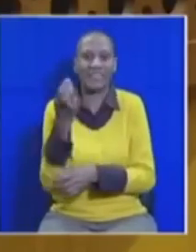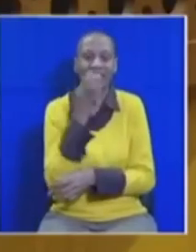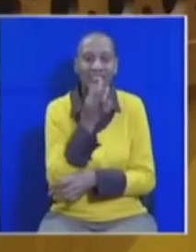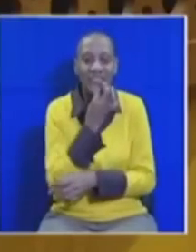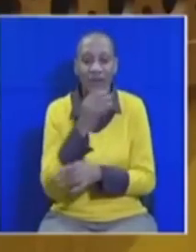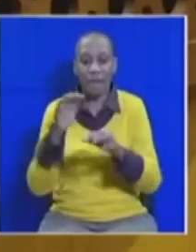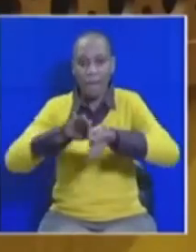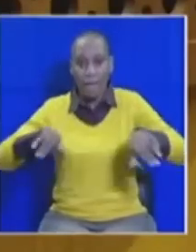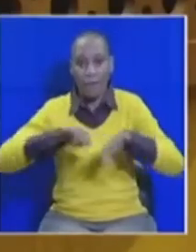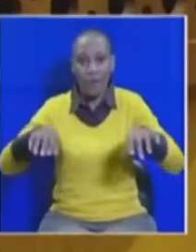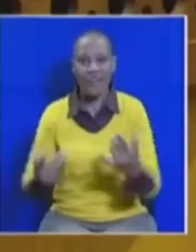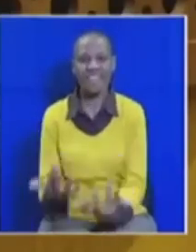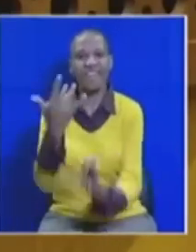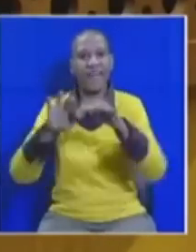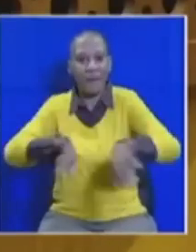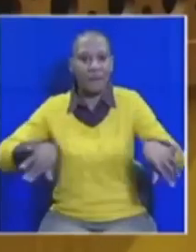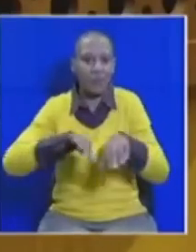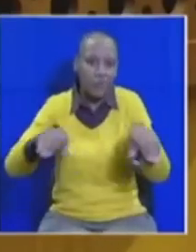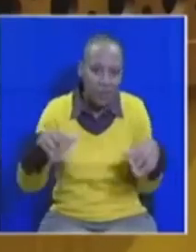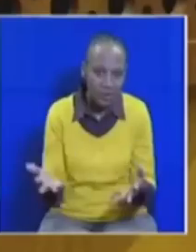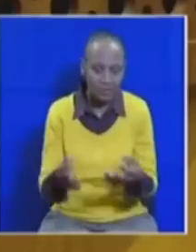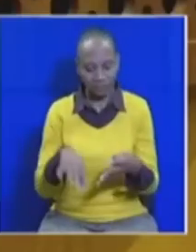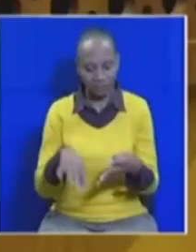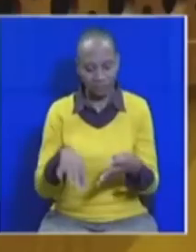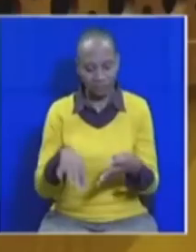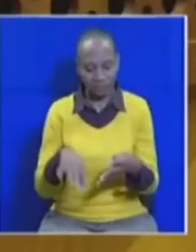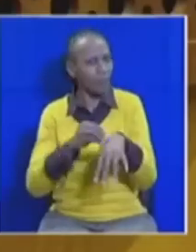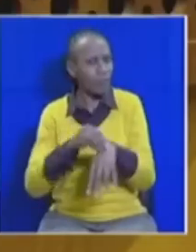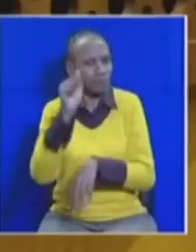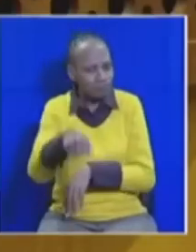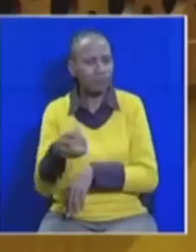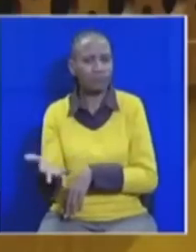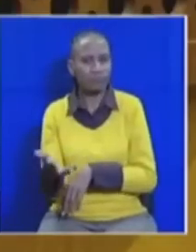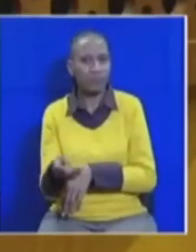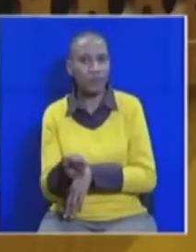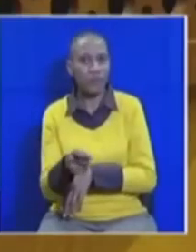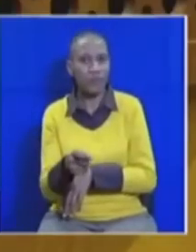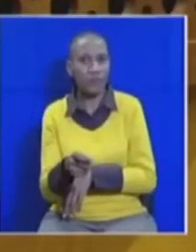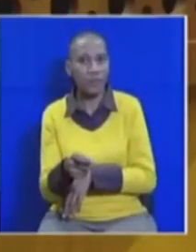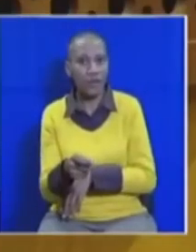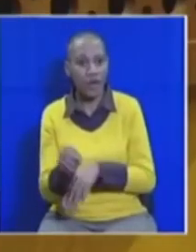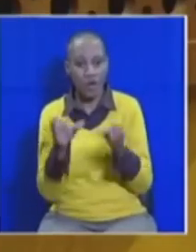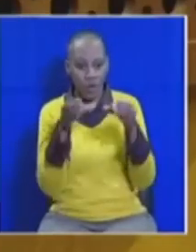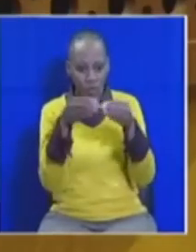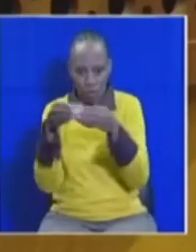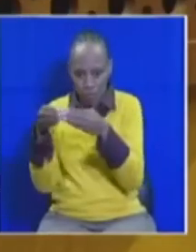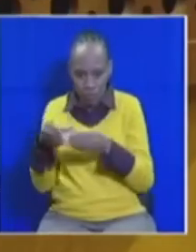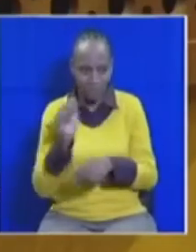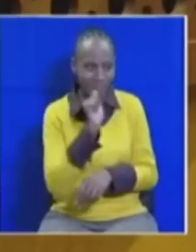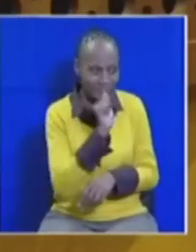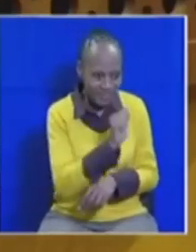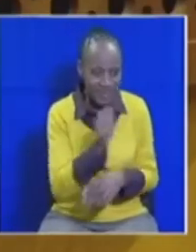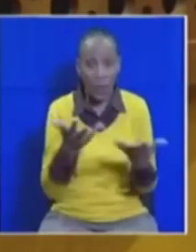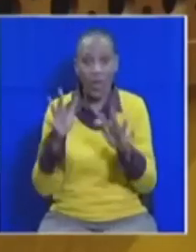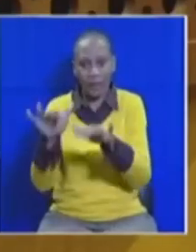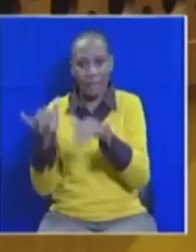pool. It is a big deal when he uses his caucus in this parliament to